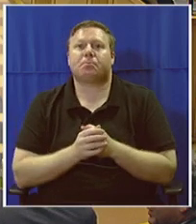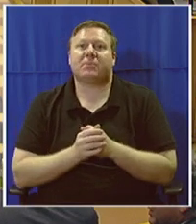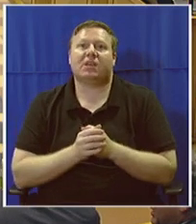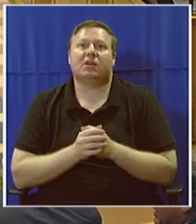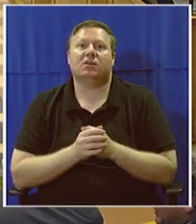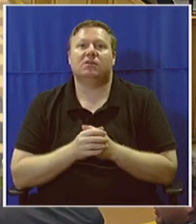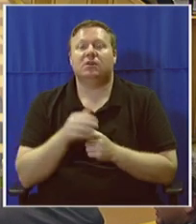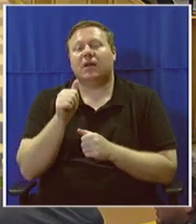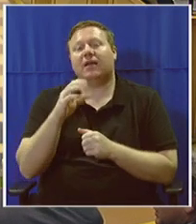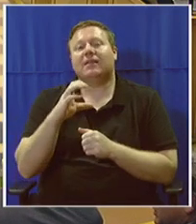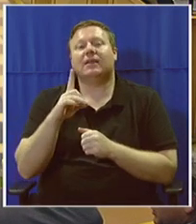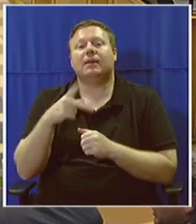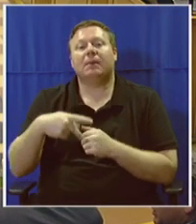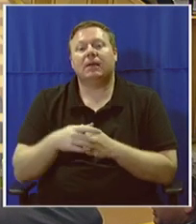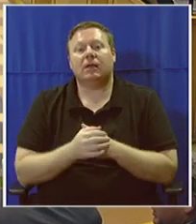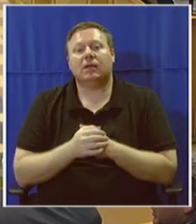ACDP.